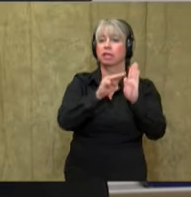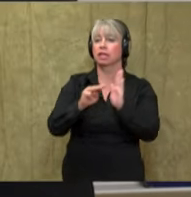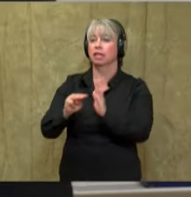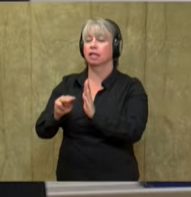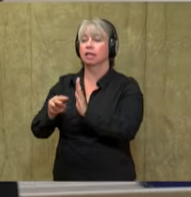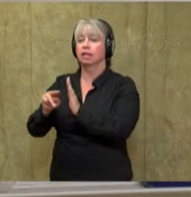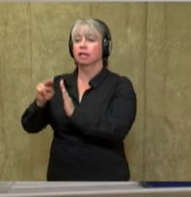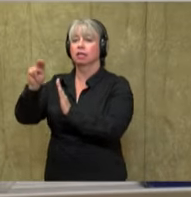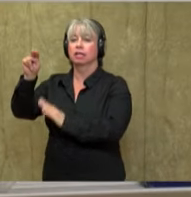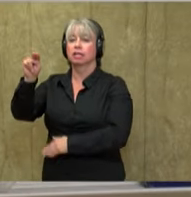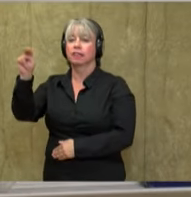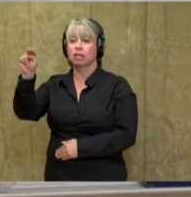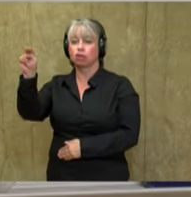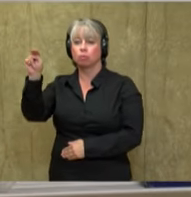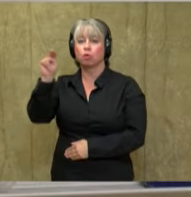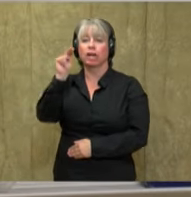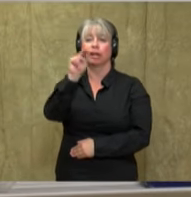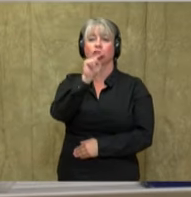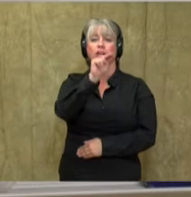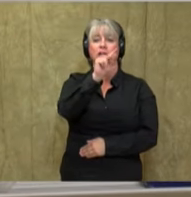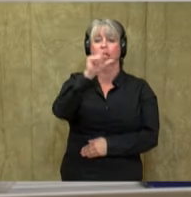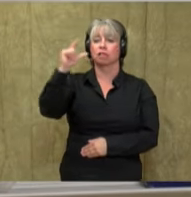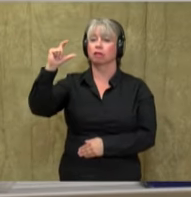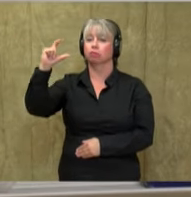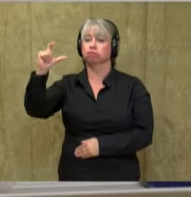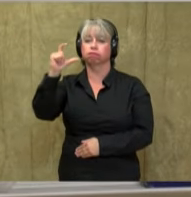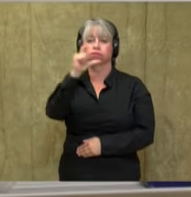cone is exactly the same as the volume of a